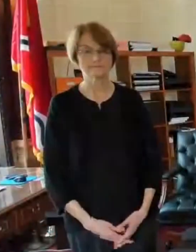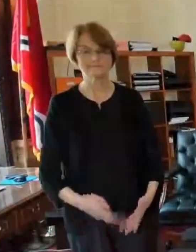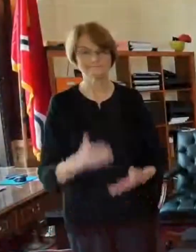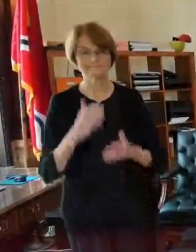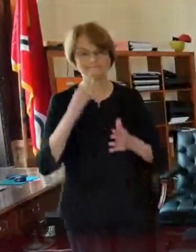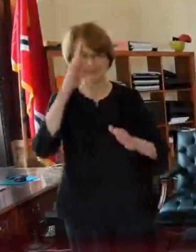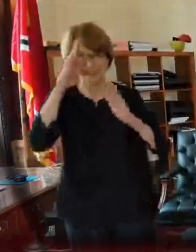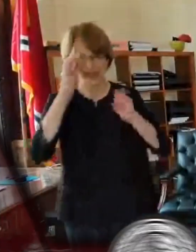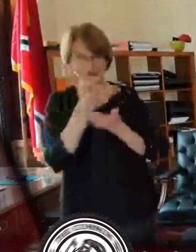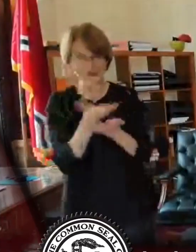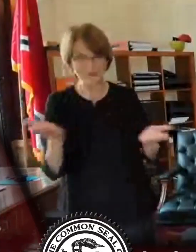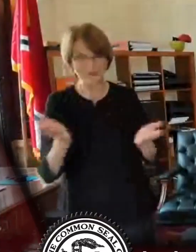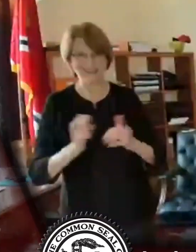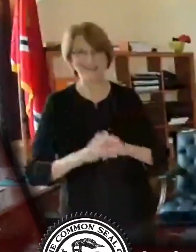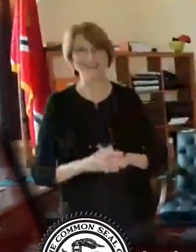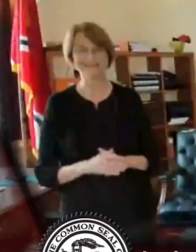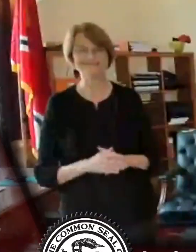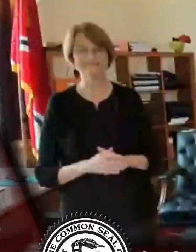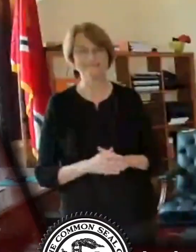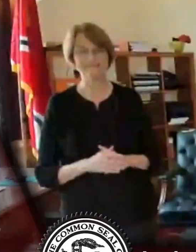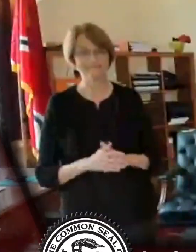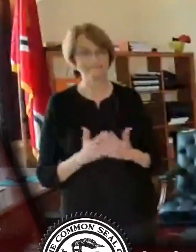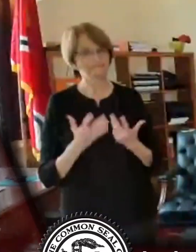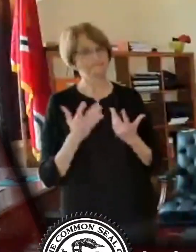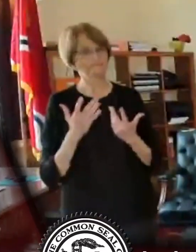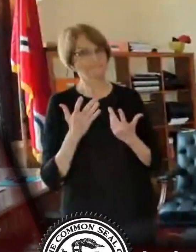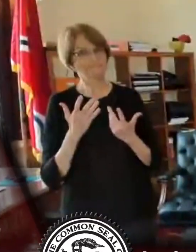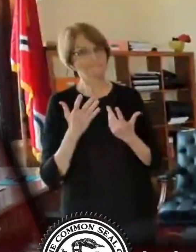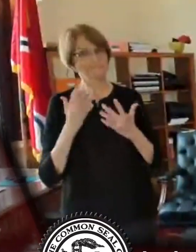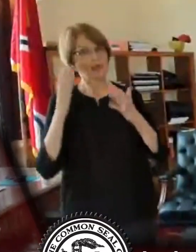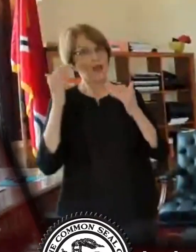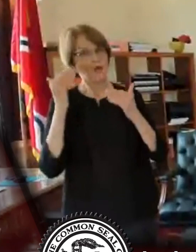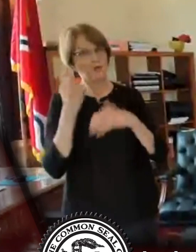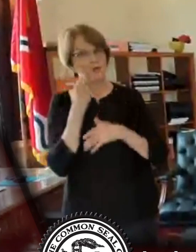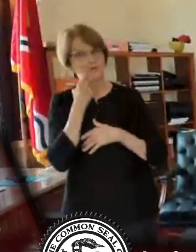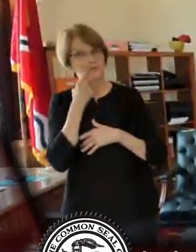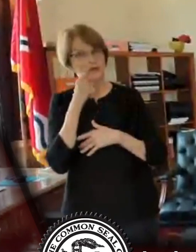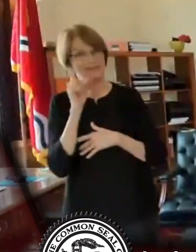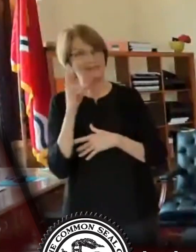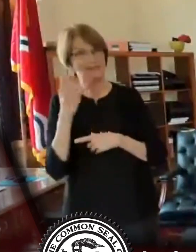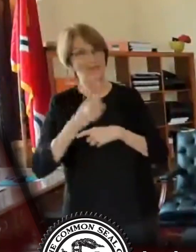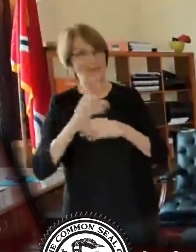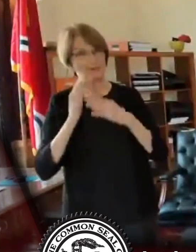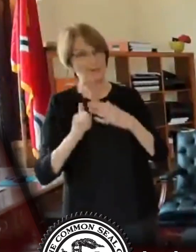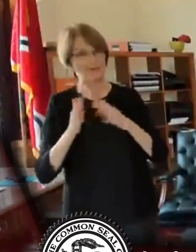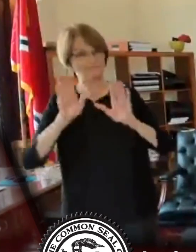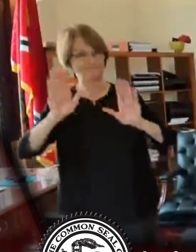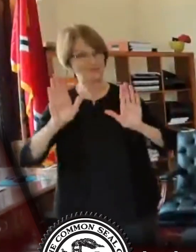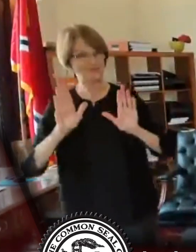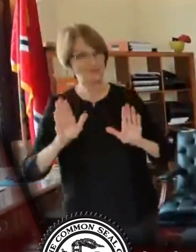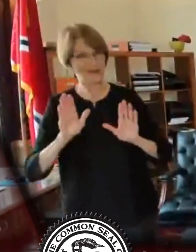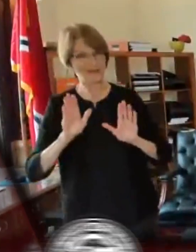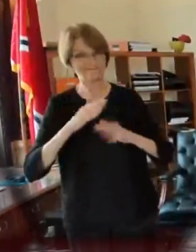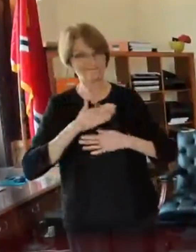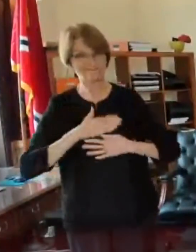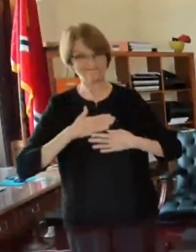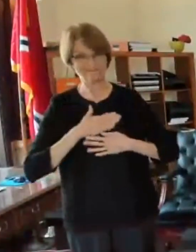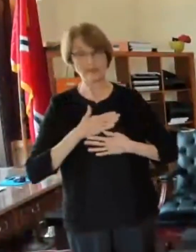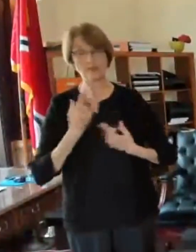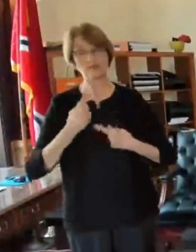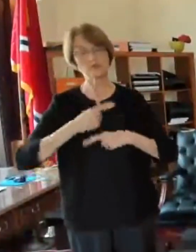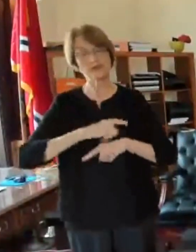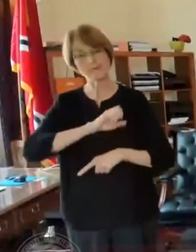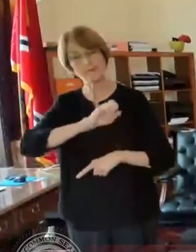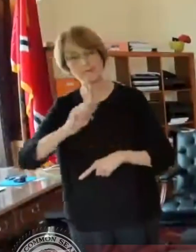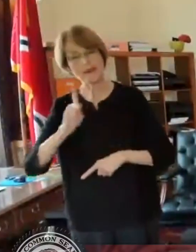Hello, everyone. Hope everybody had a great Labor Day weekend. We're back here today. We're going to talk